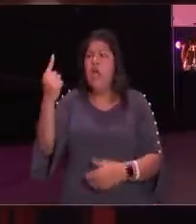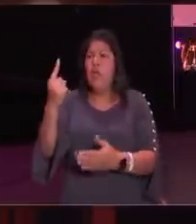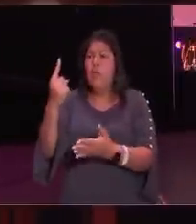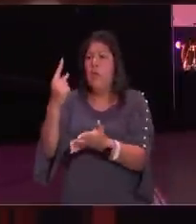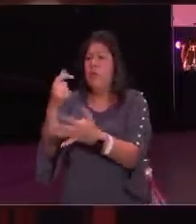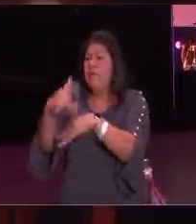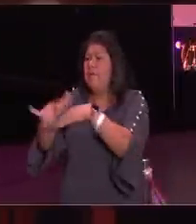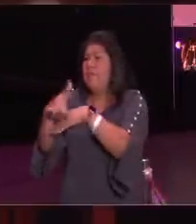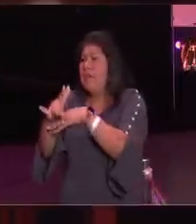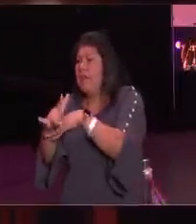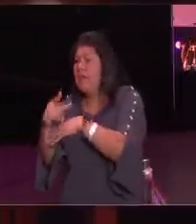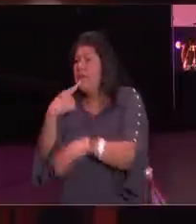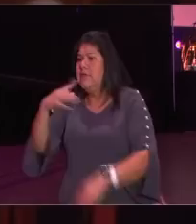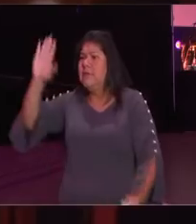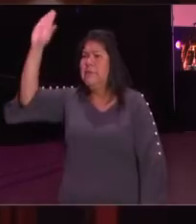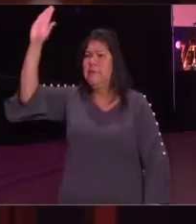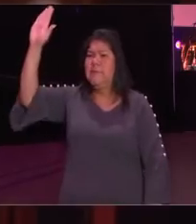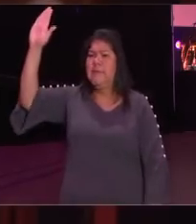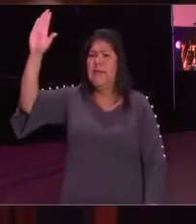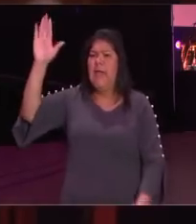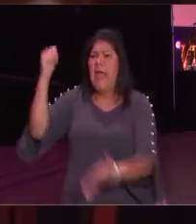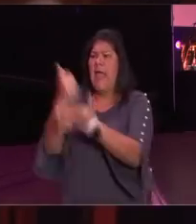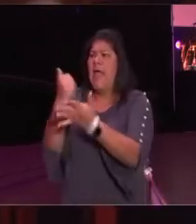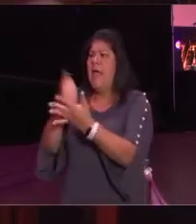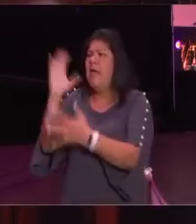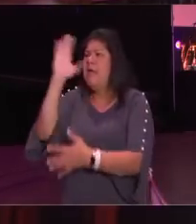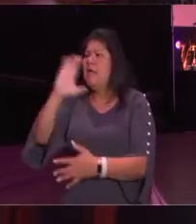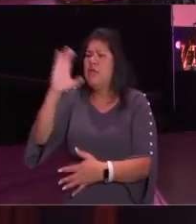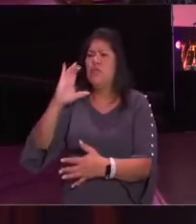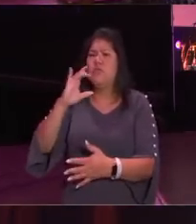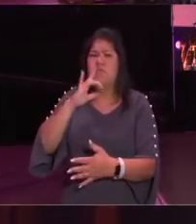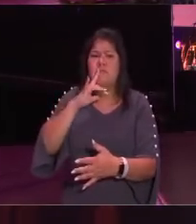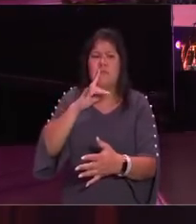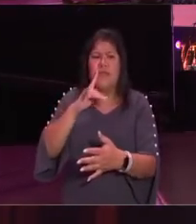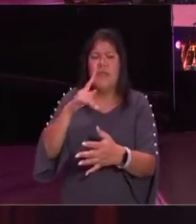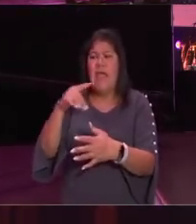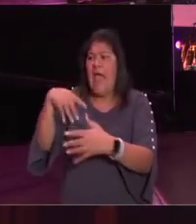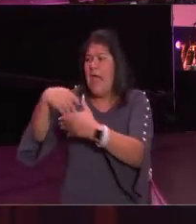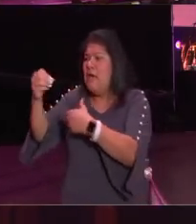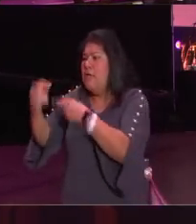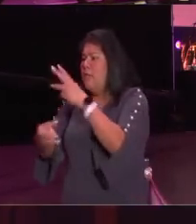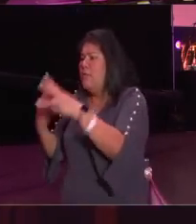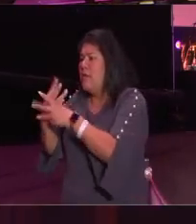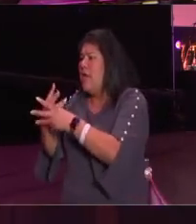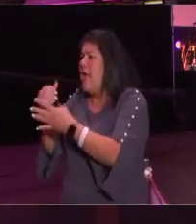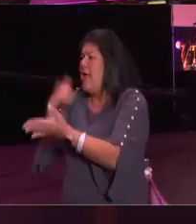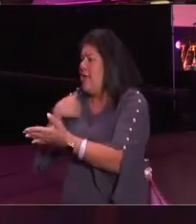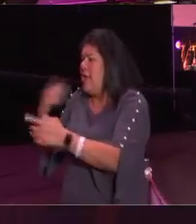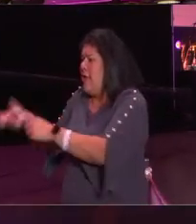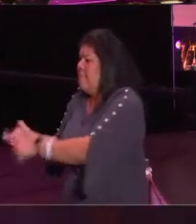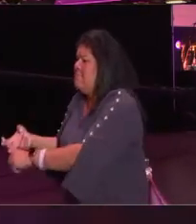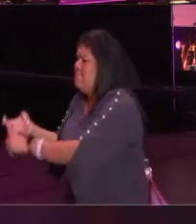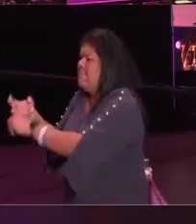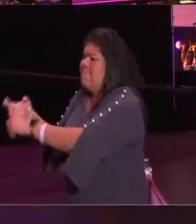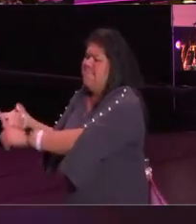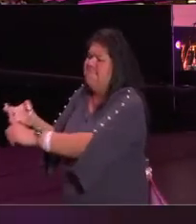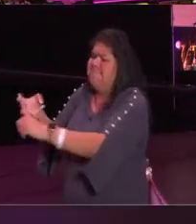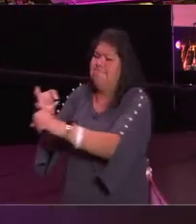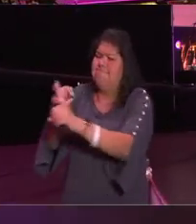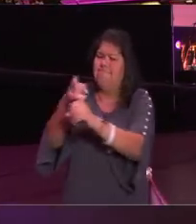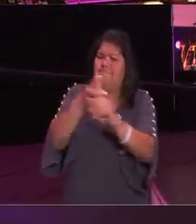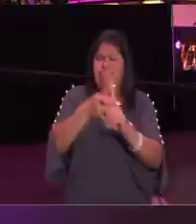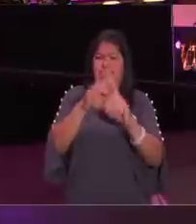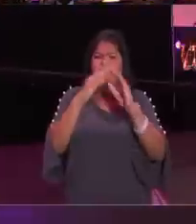willing tonight that would say, I'll find somebody that has fainted in the field and I'll be willing to carry them back to